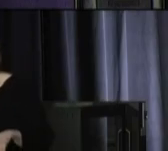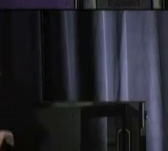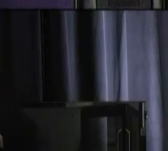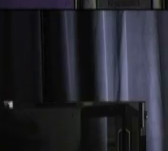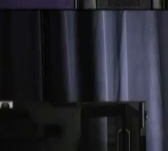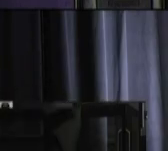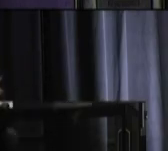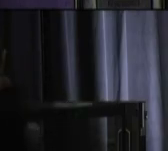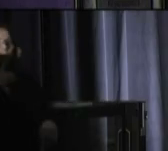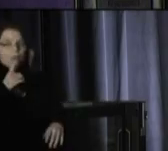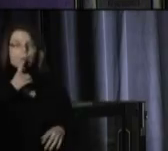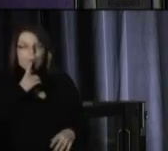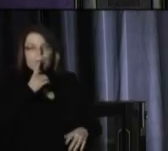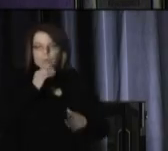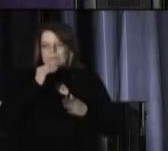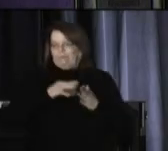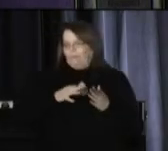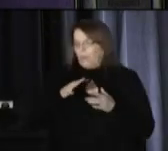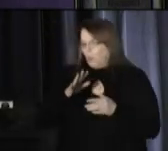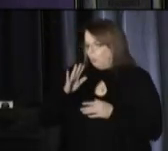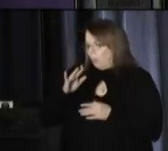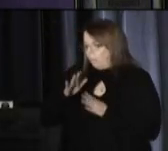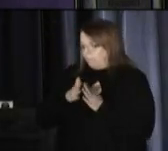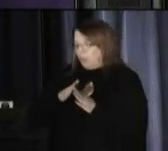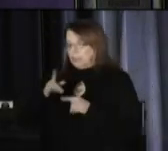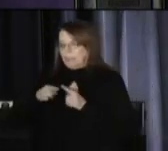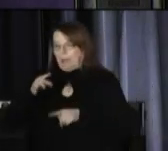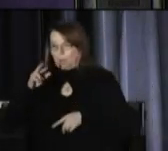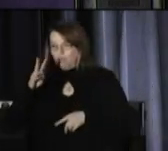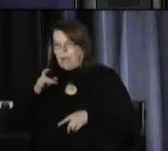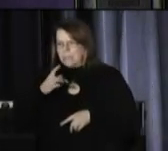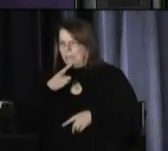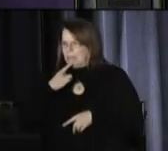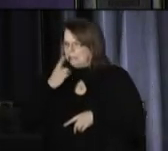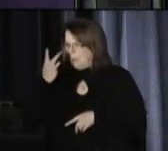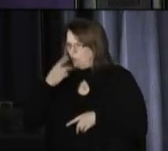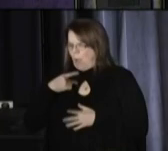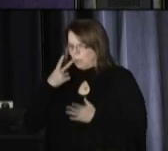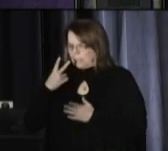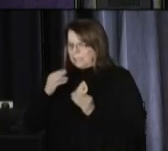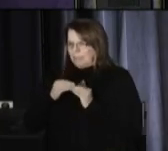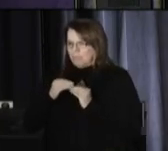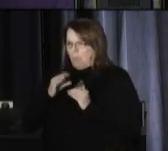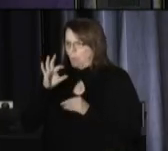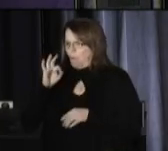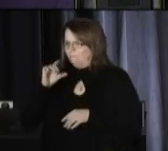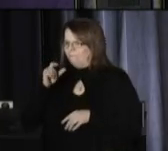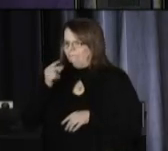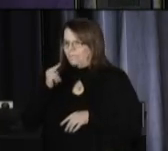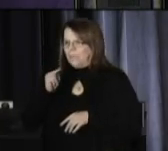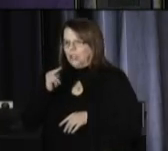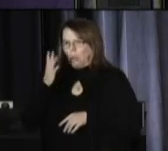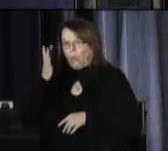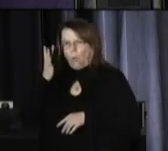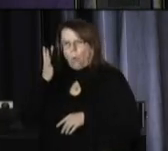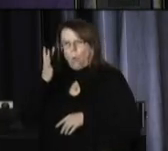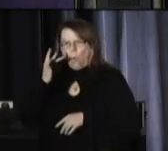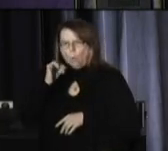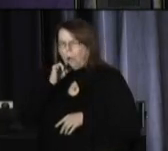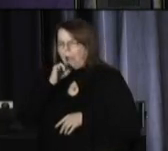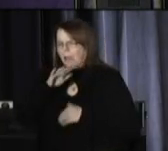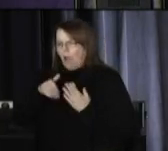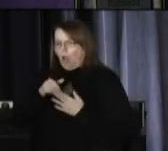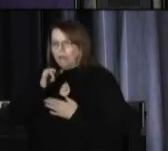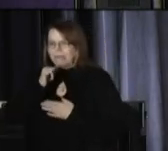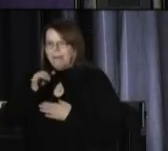they said, you know, why don't we see more fiction? Why is it all nonfiction books that basically are teaching